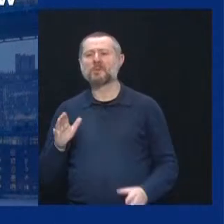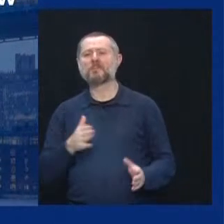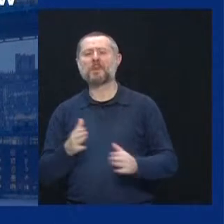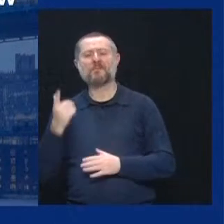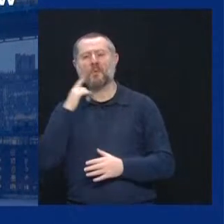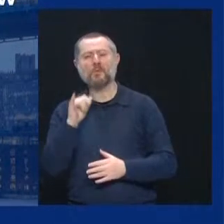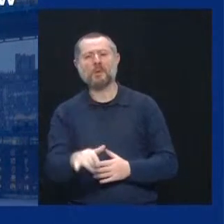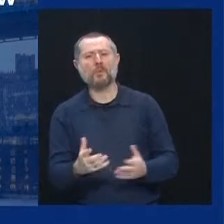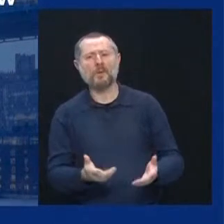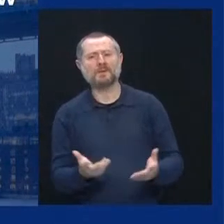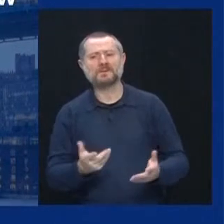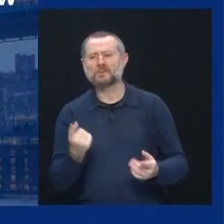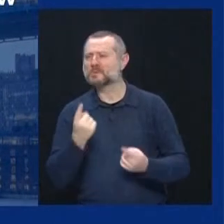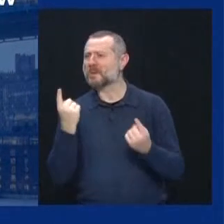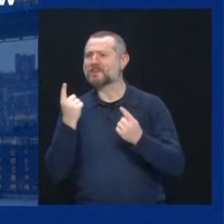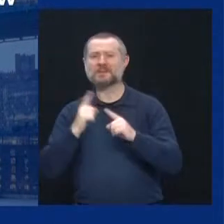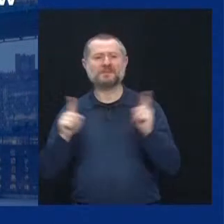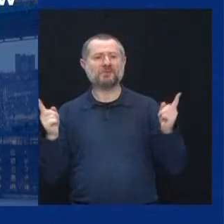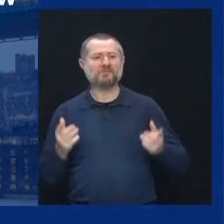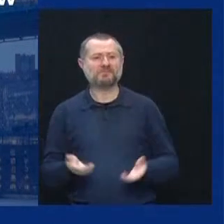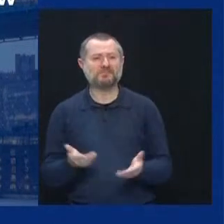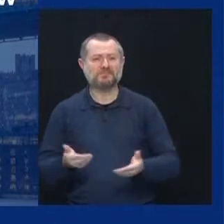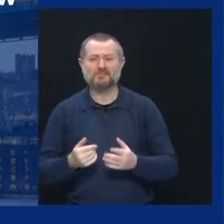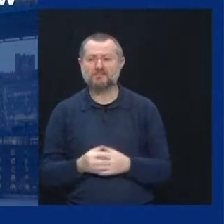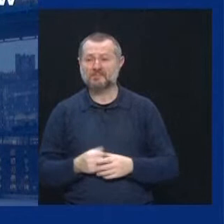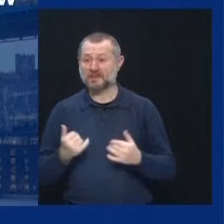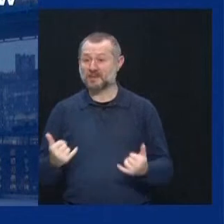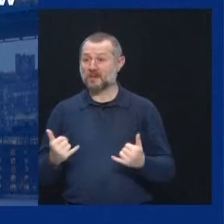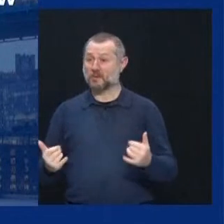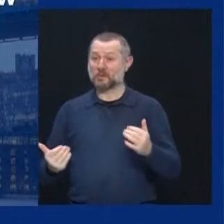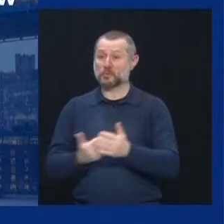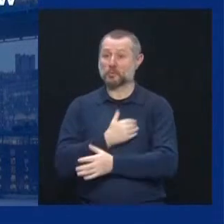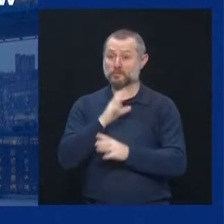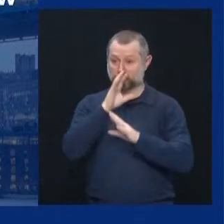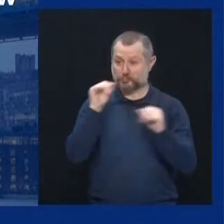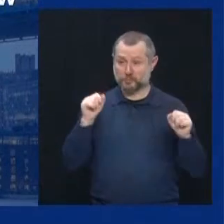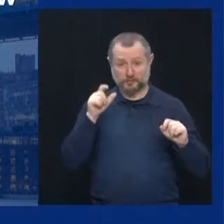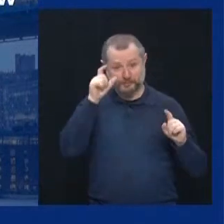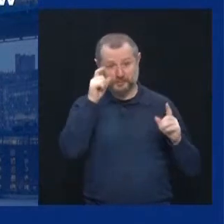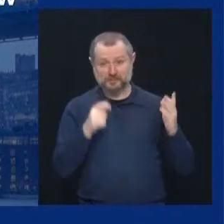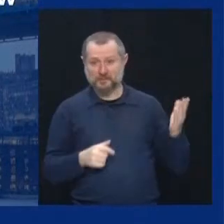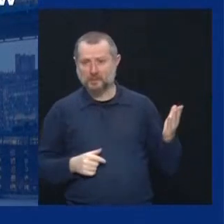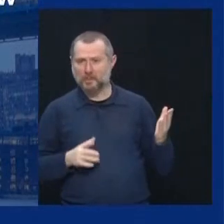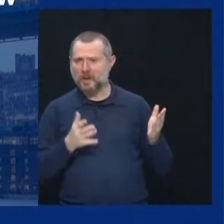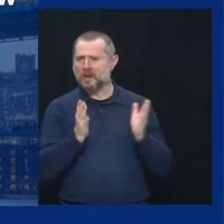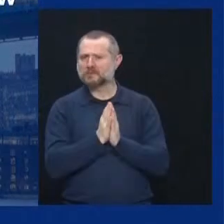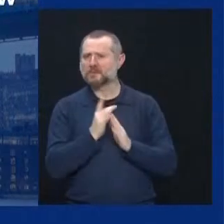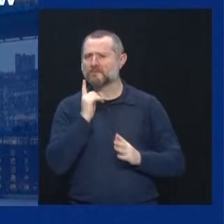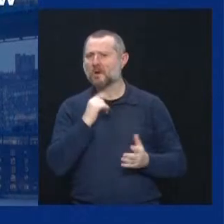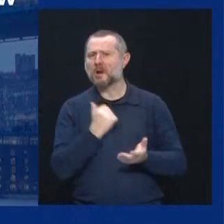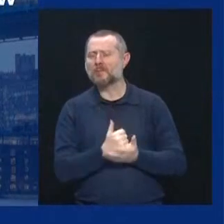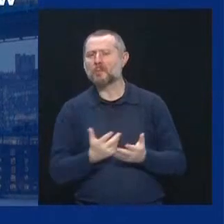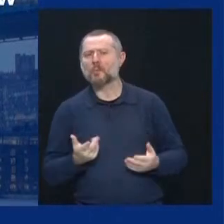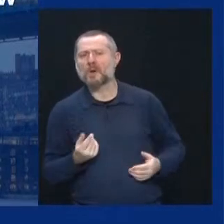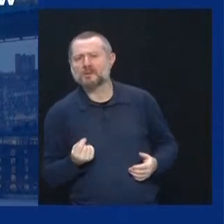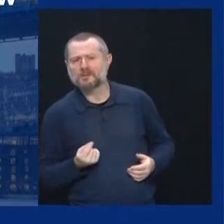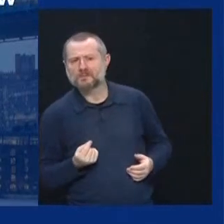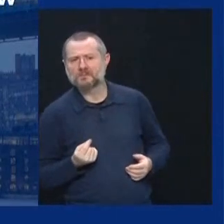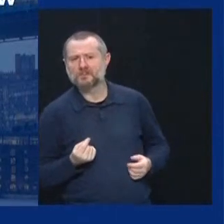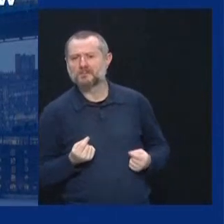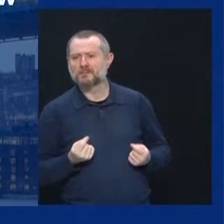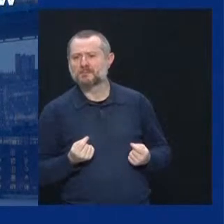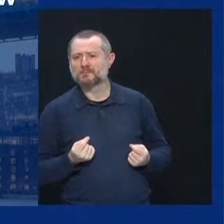differently? You now have a federal administration. What are you asking them to do? There are